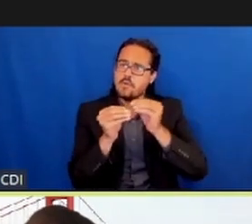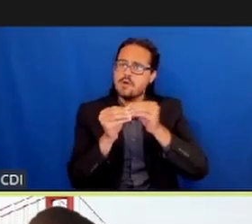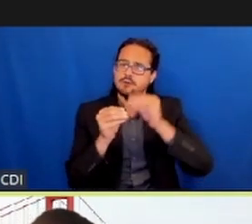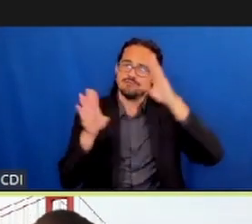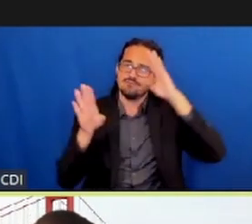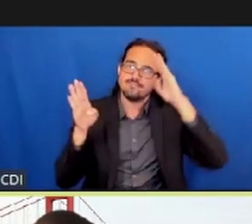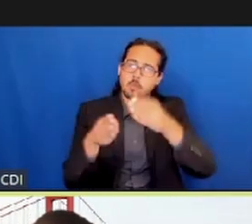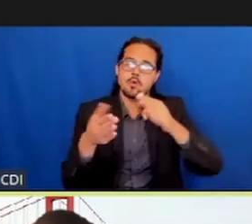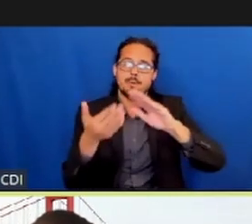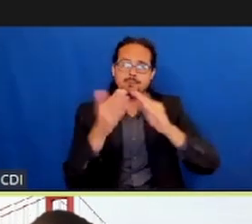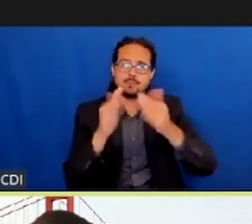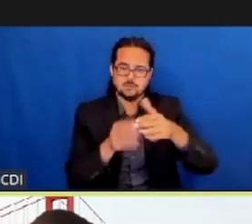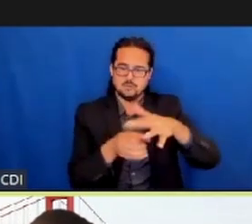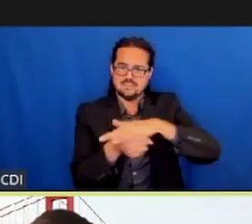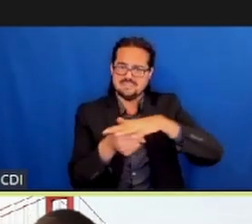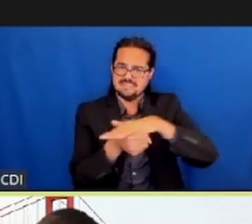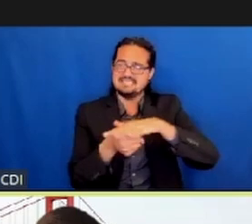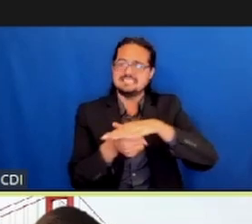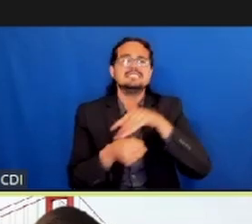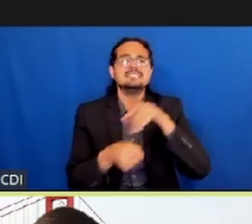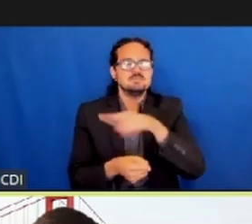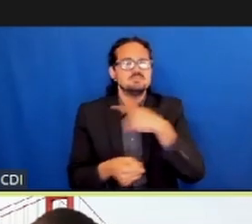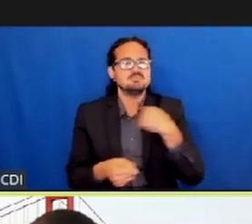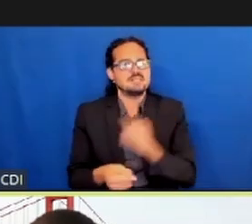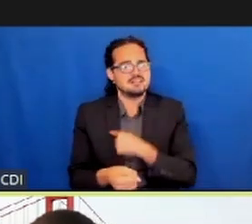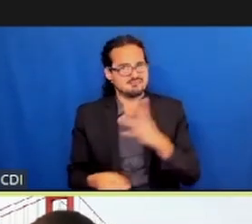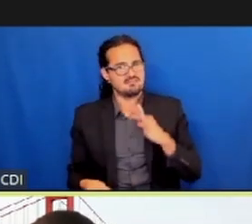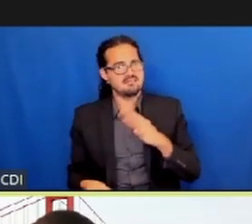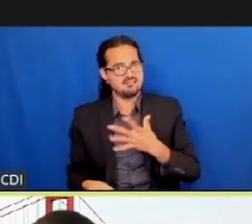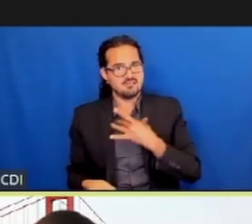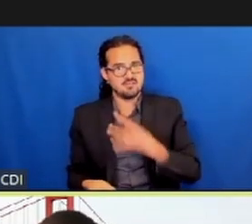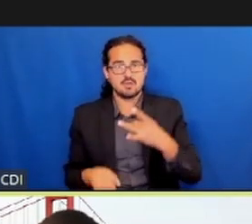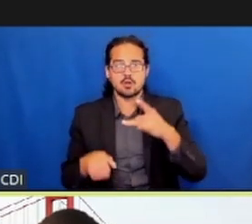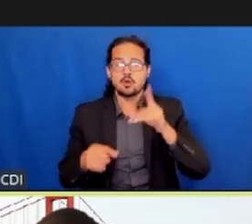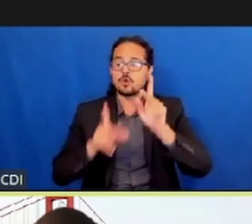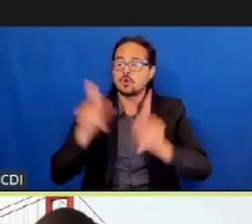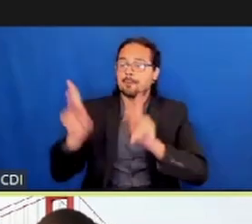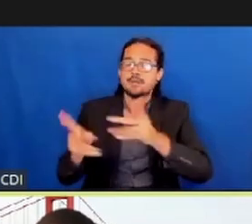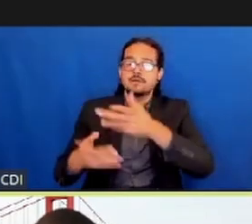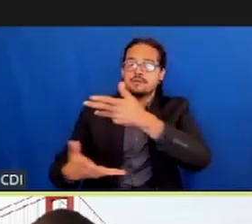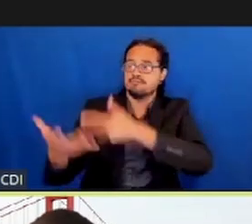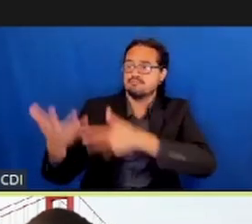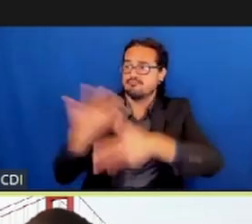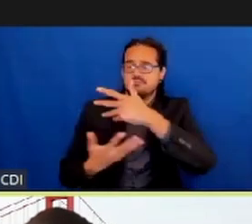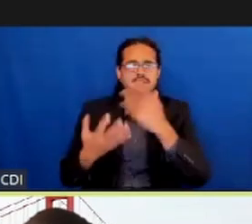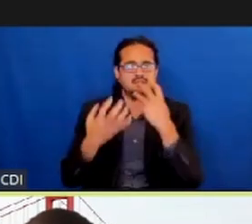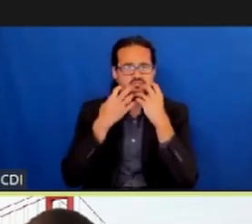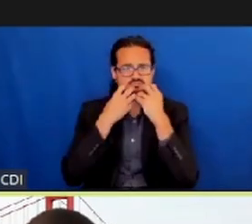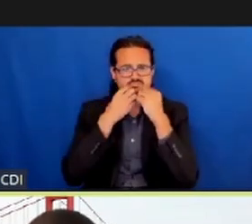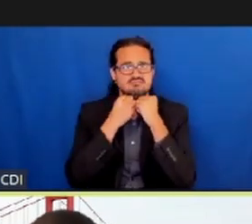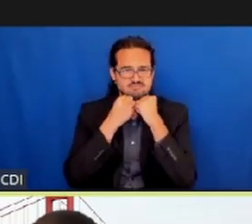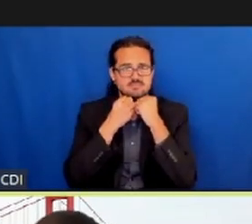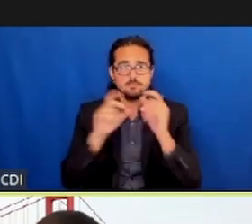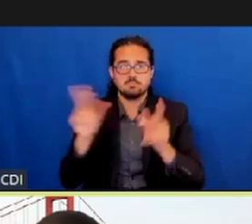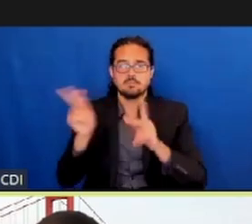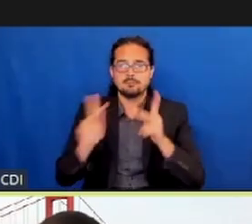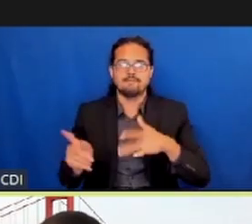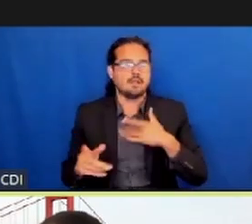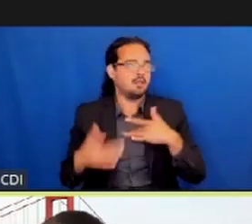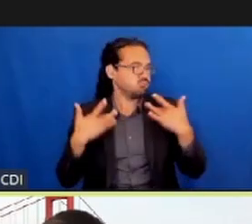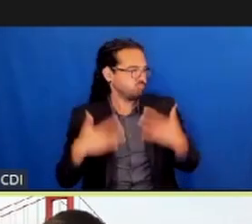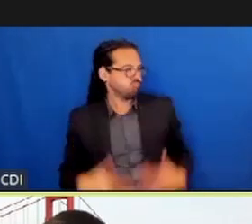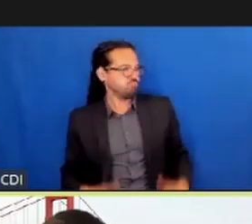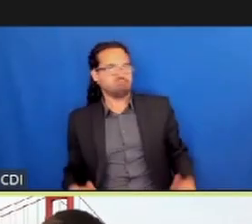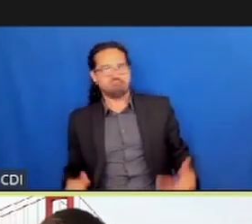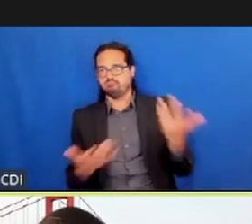human interaction has been so critical and took a dive during the pandemic. People in Marin want to reconnect with each other. And